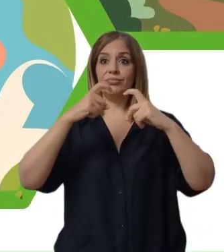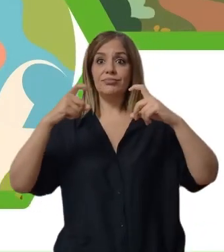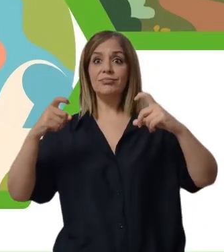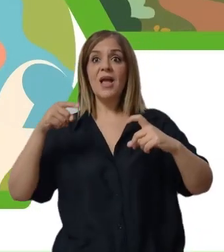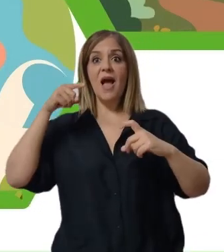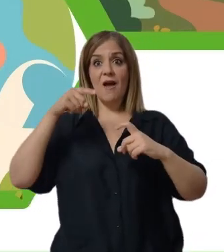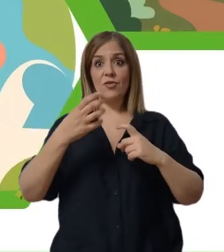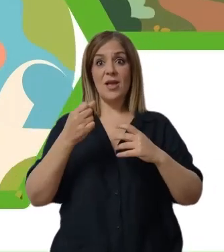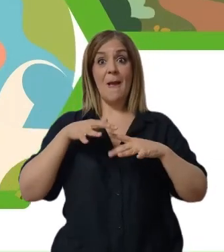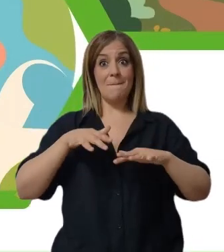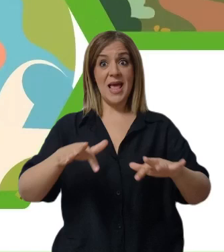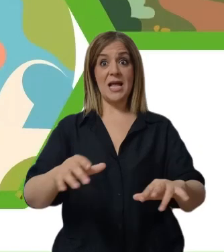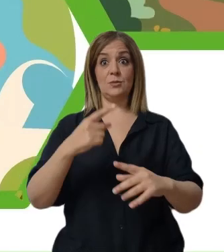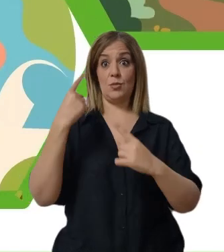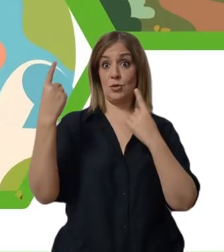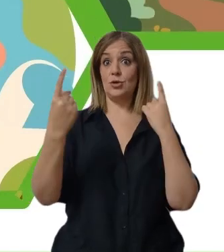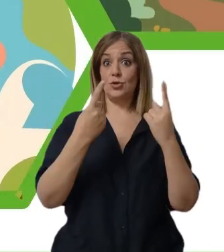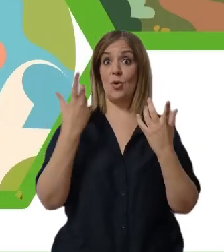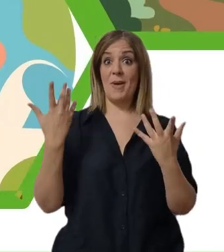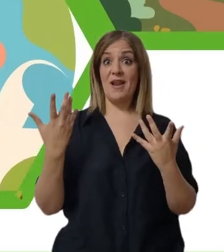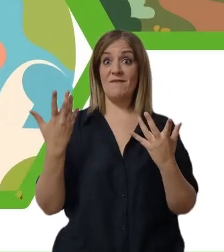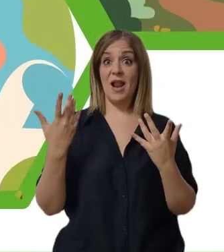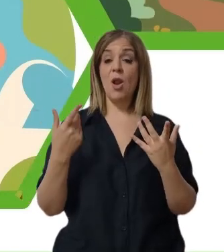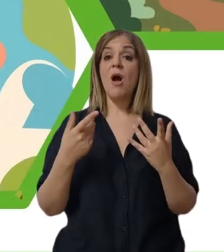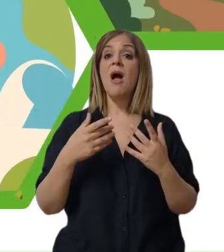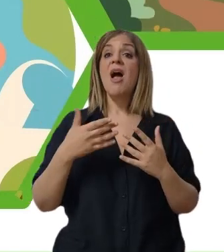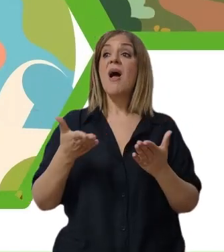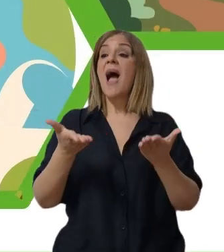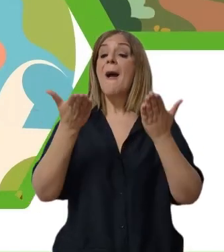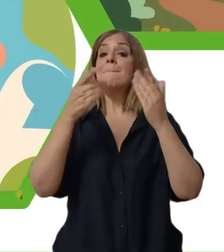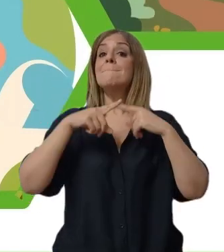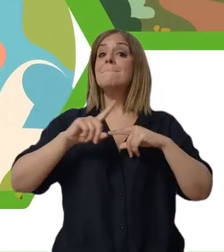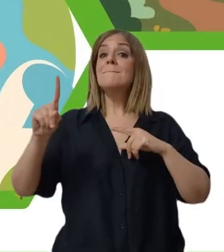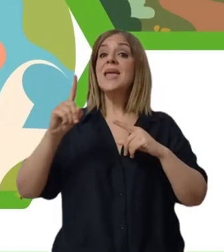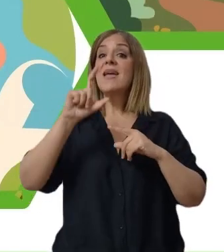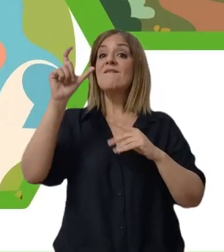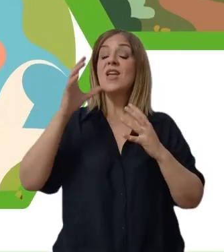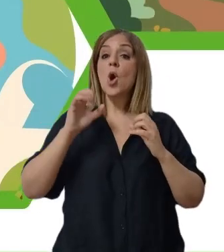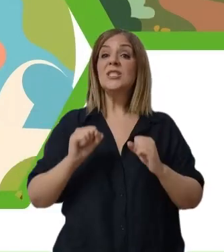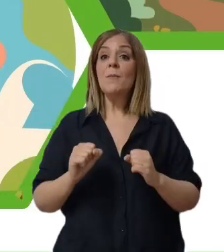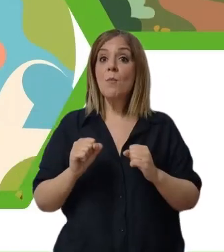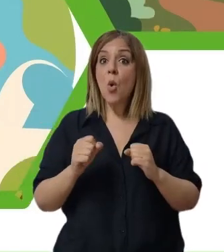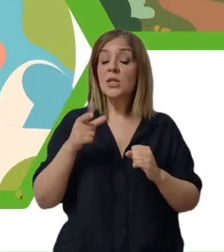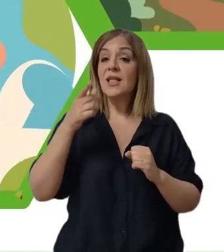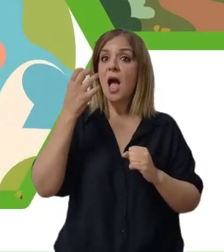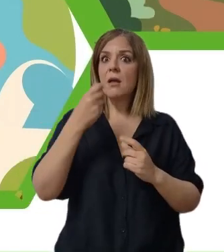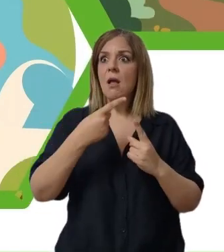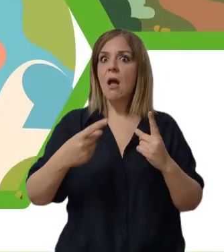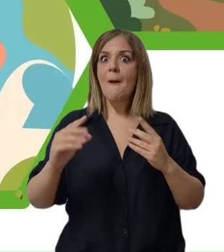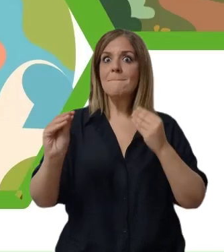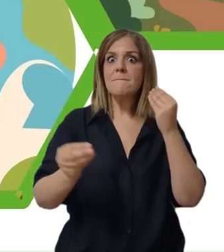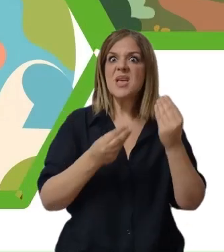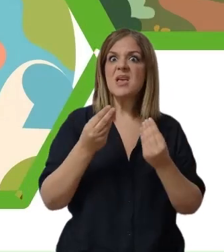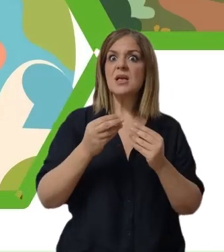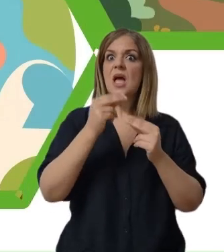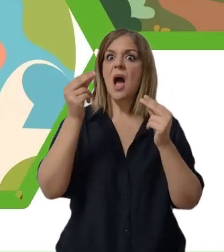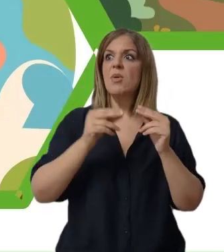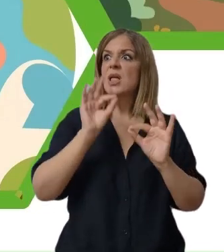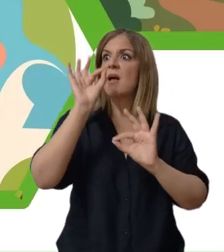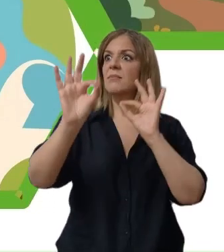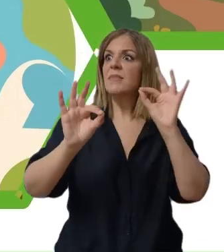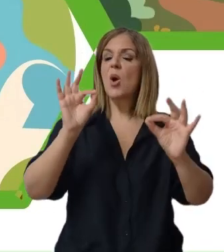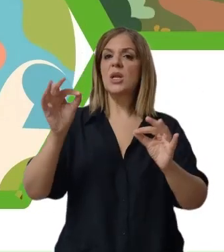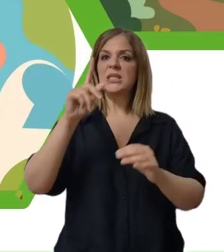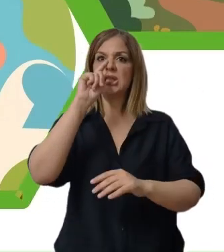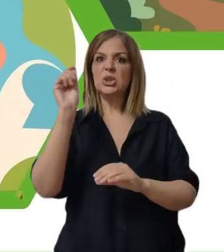impact on the environment. As sustainable productions use too many resources, creates pollution and generate waste. On